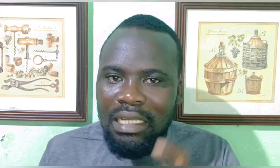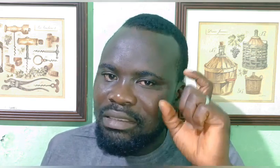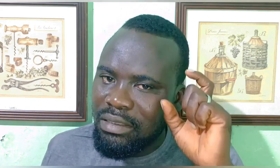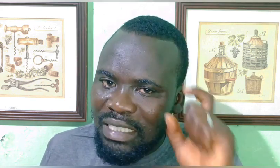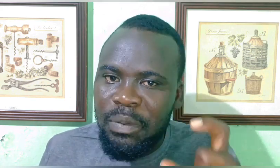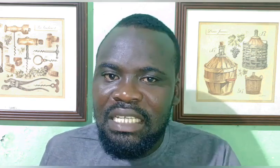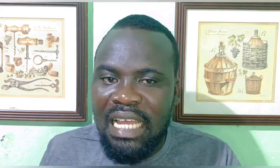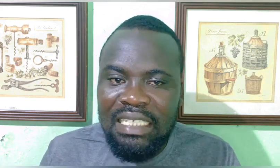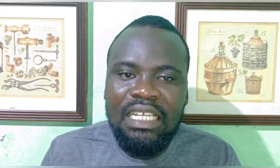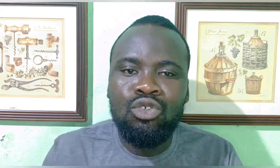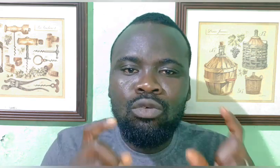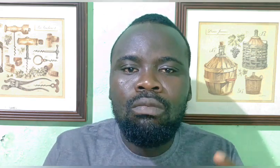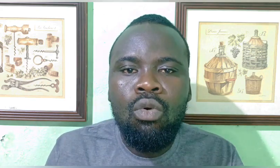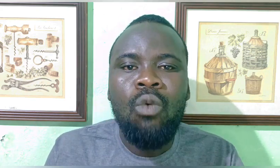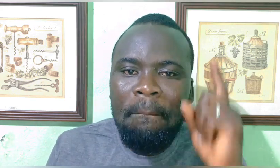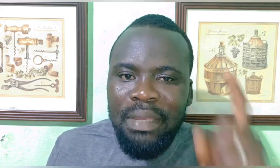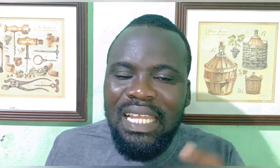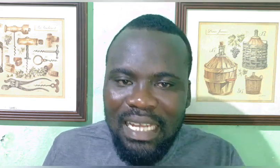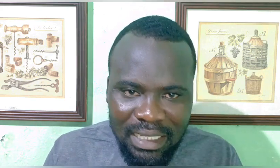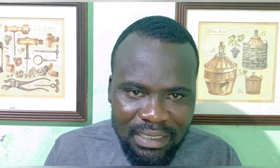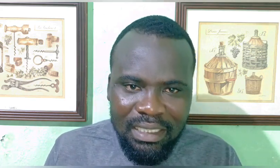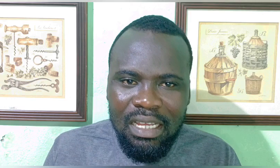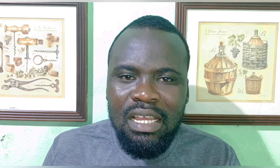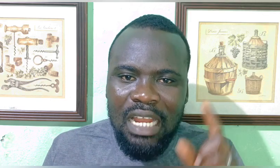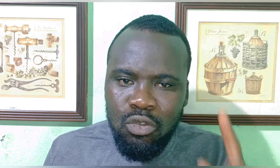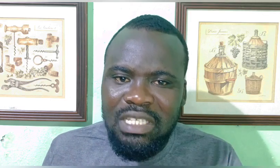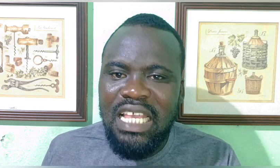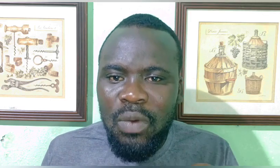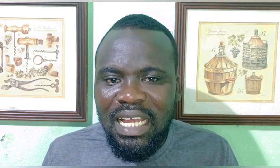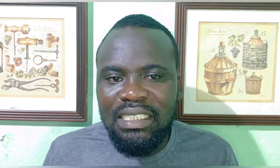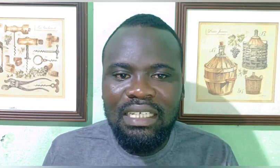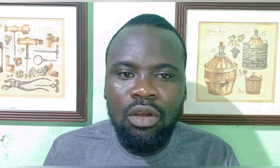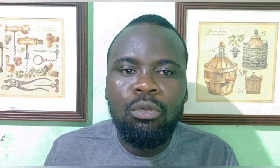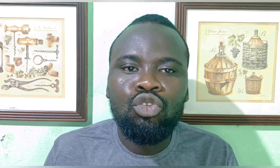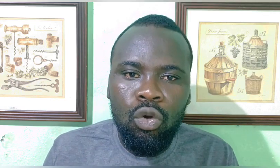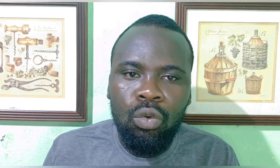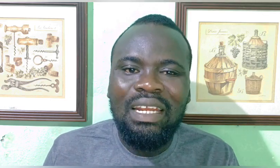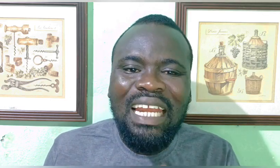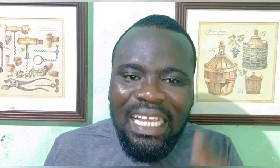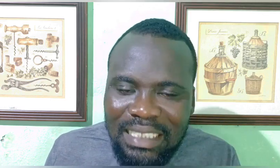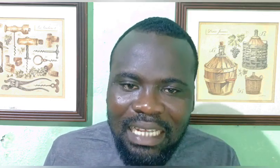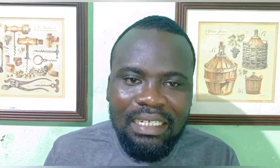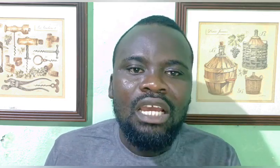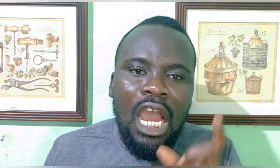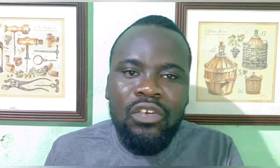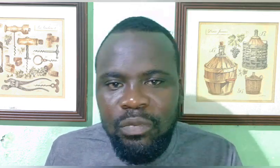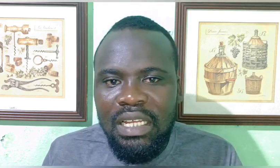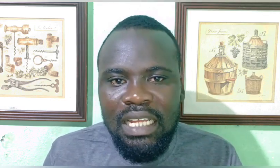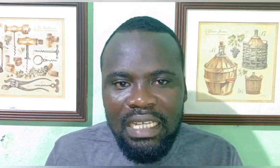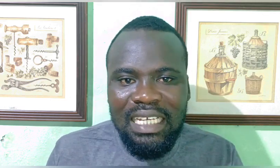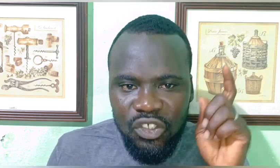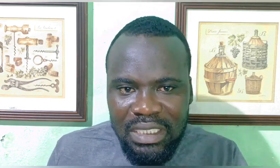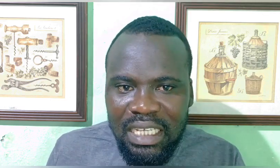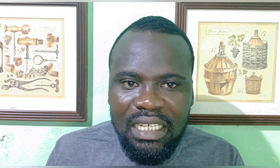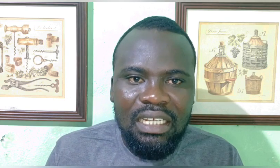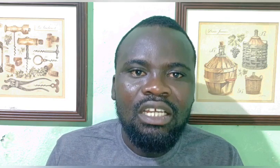yourself. Now 30% are and a sum of $1 billion. Now soon tia we nan say almost ton less than